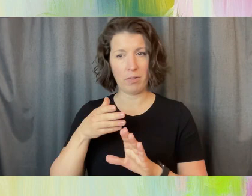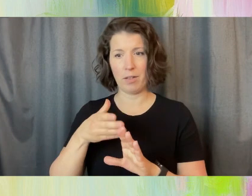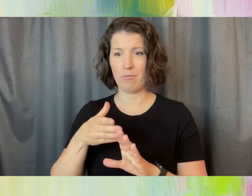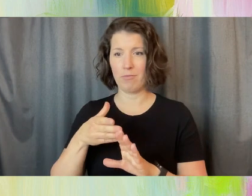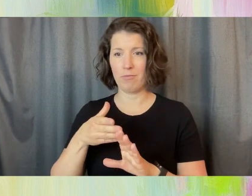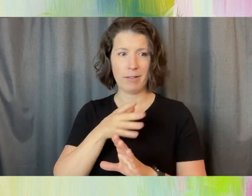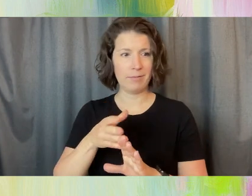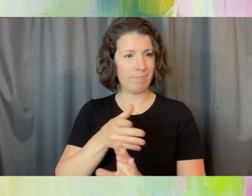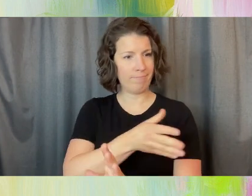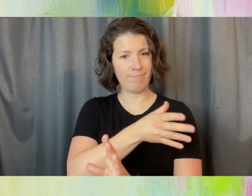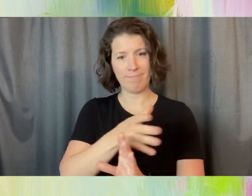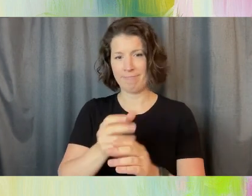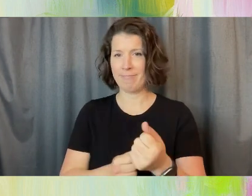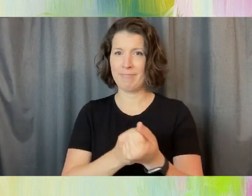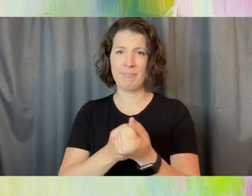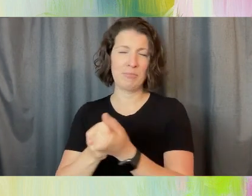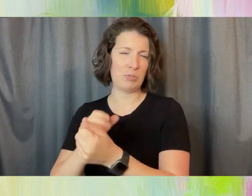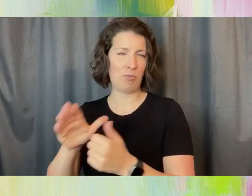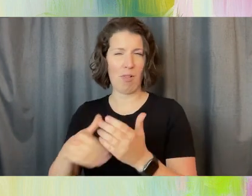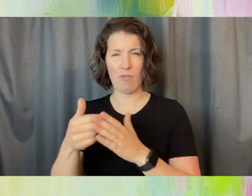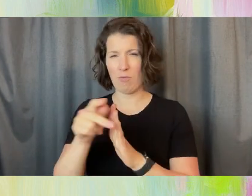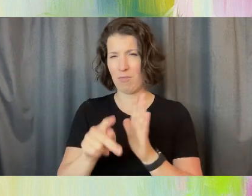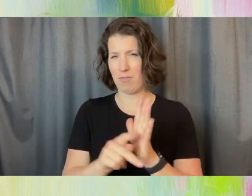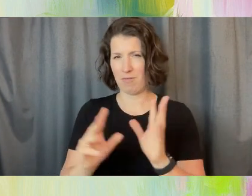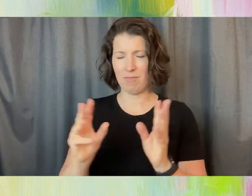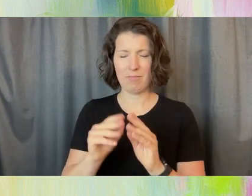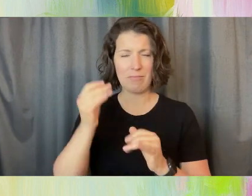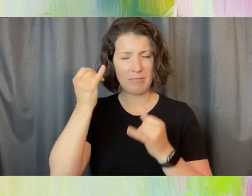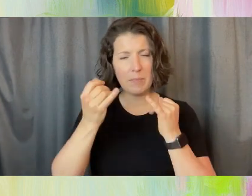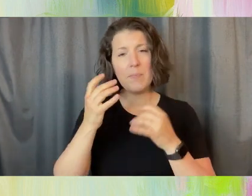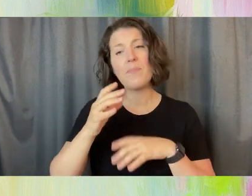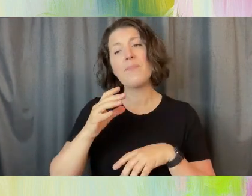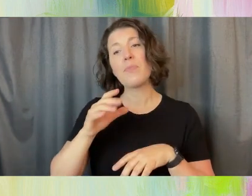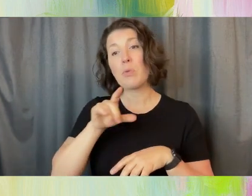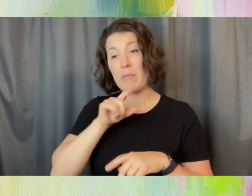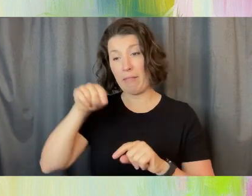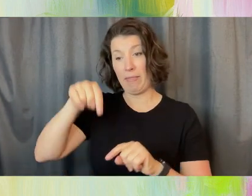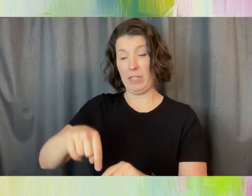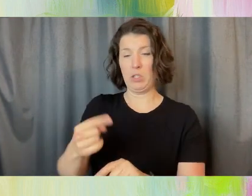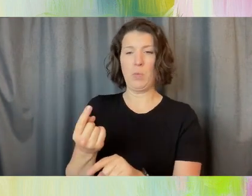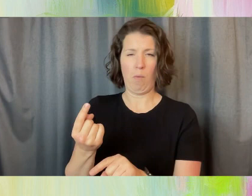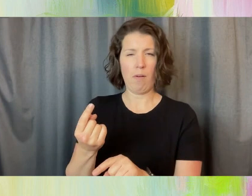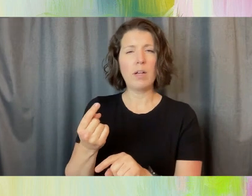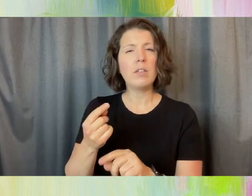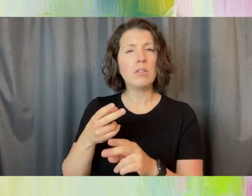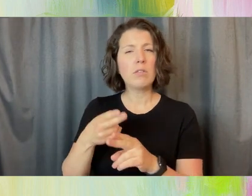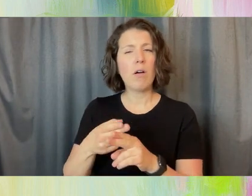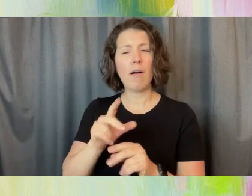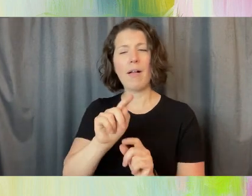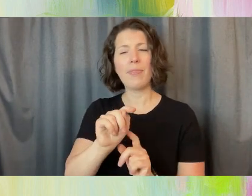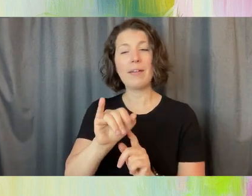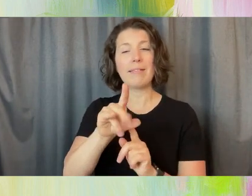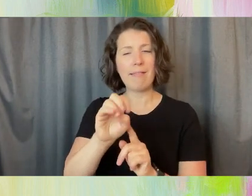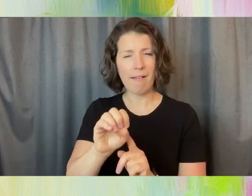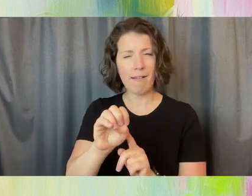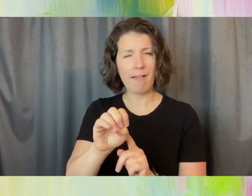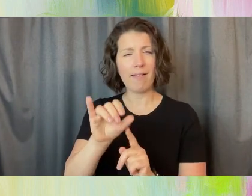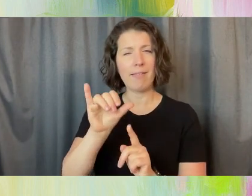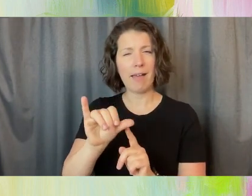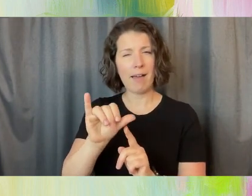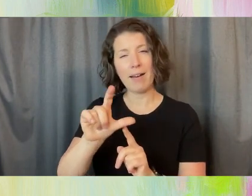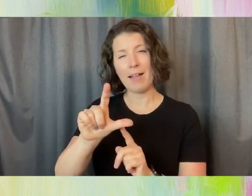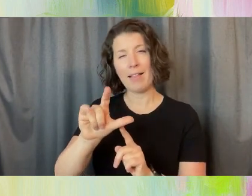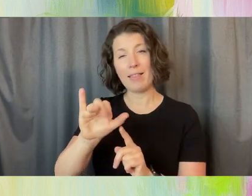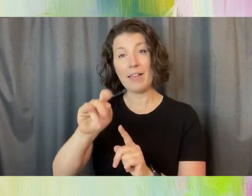consortia. And also and this one is called The Tide That Lifts All Ships. So